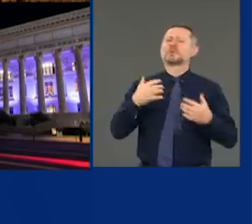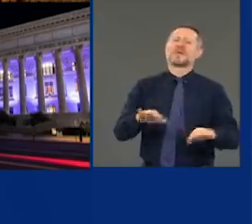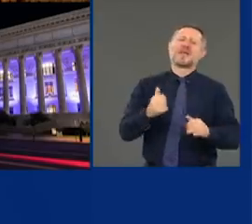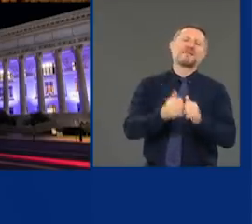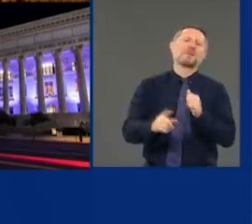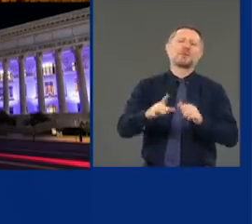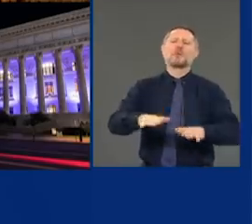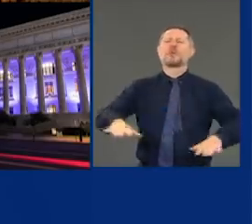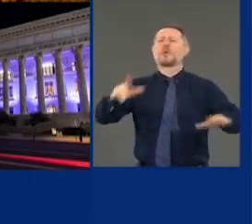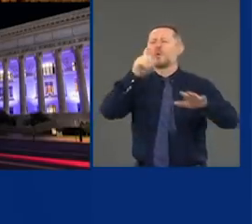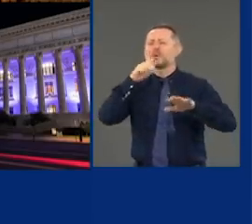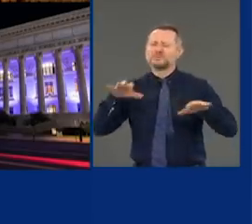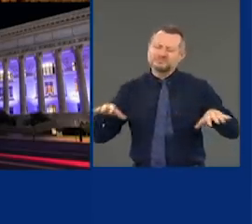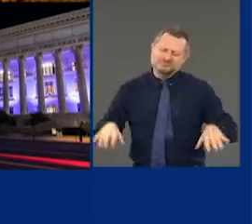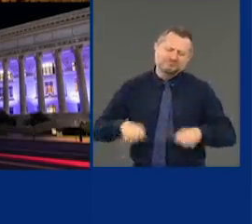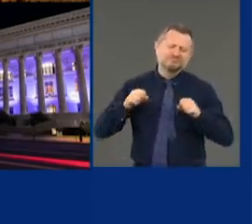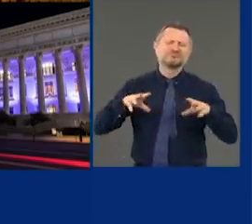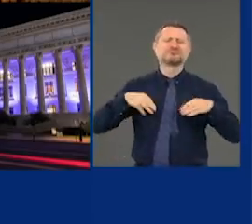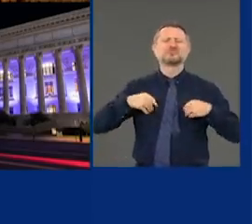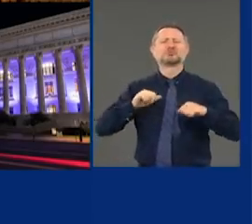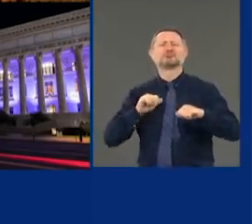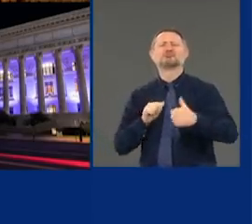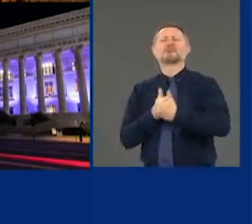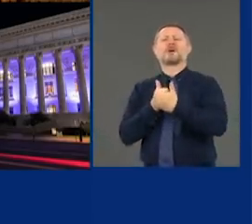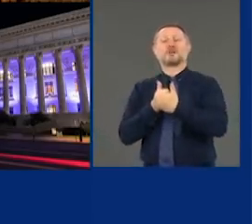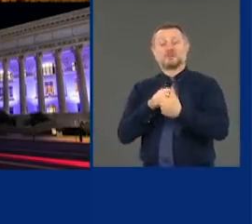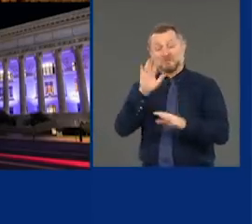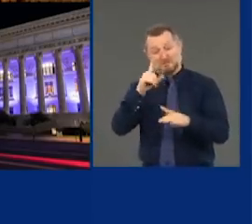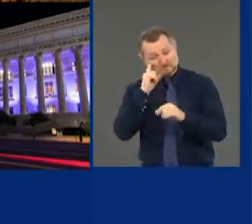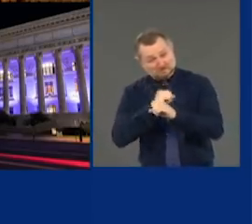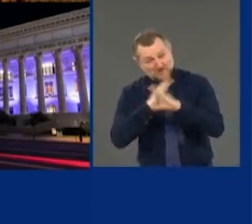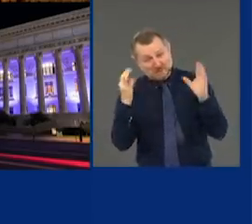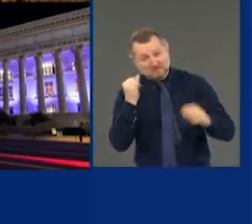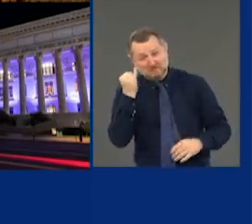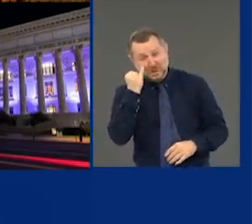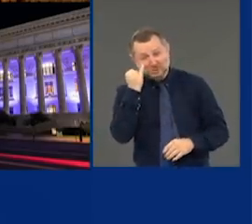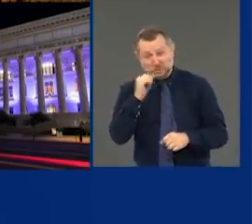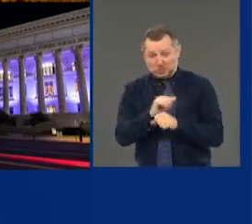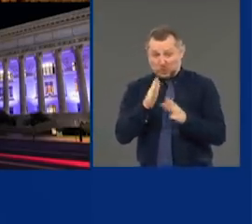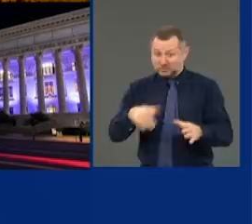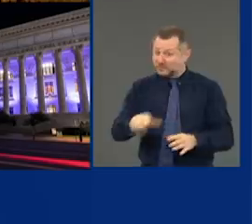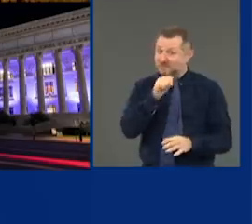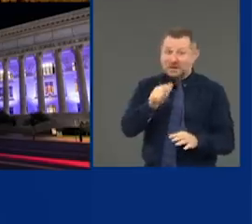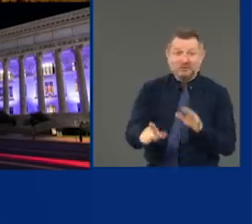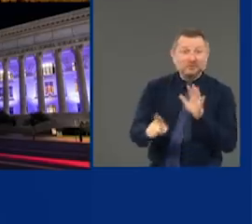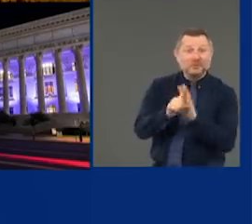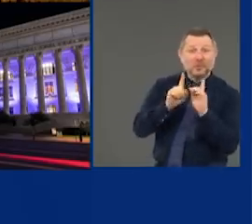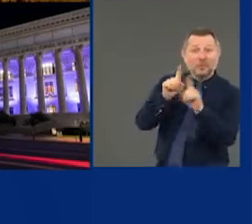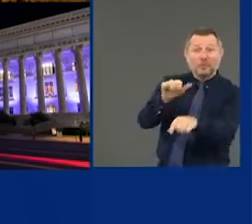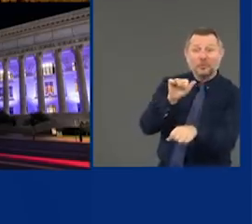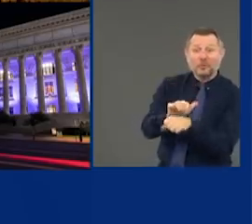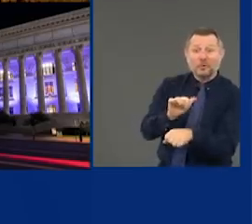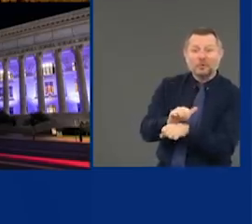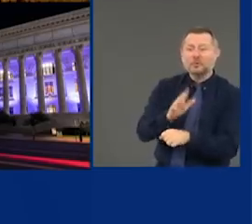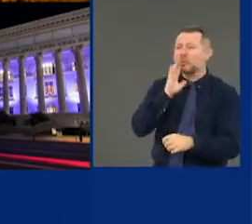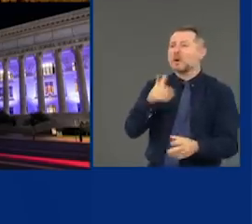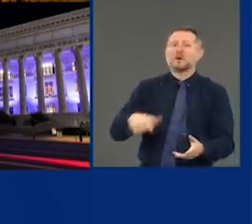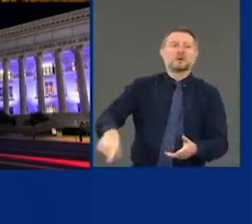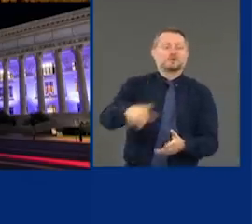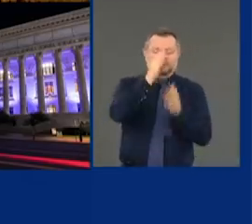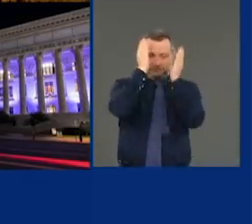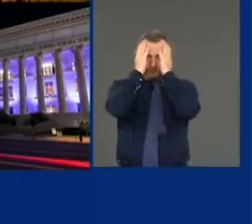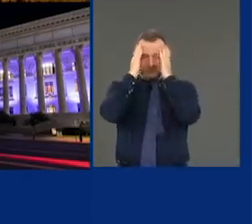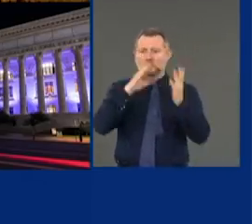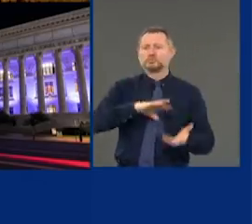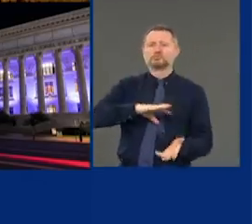up. You know, if those essential workers hadn't showed up, you would have had total anarchy in society. If